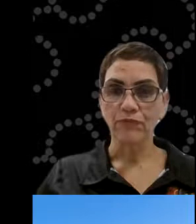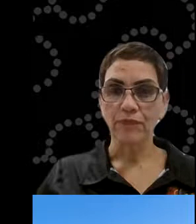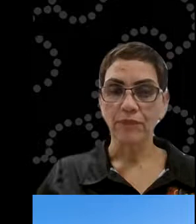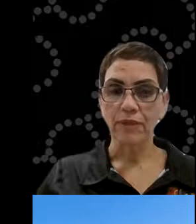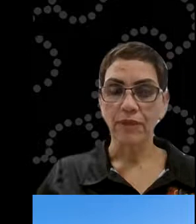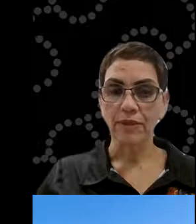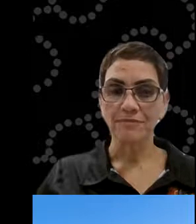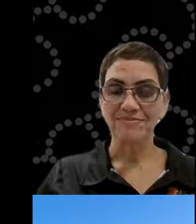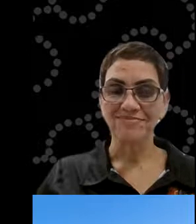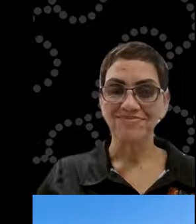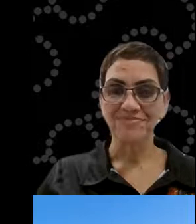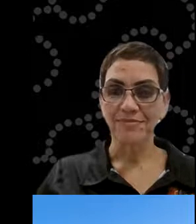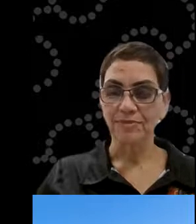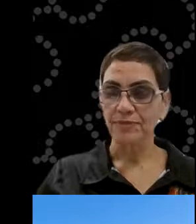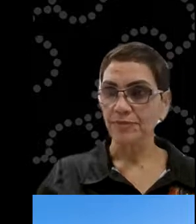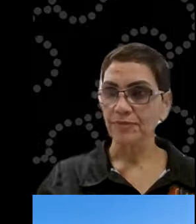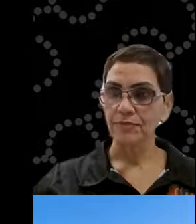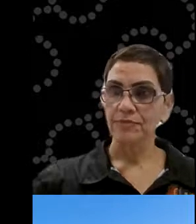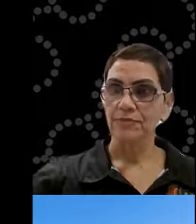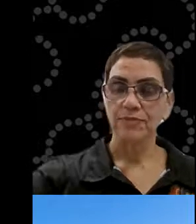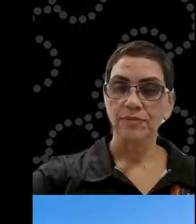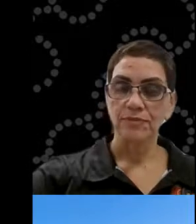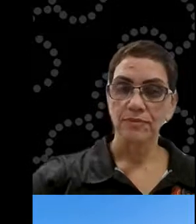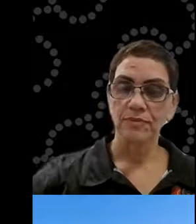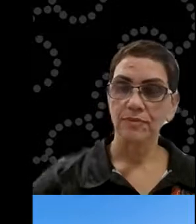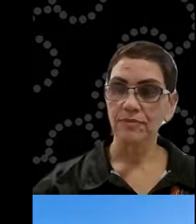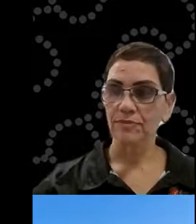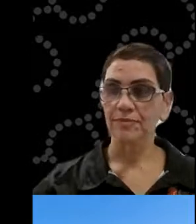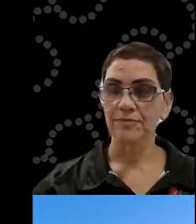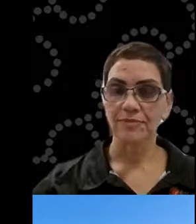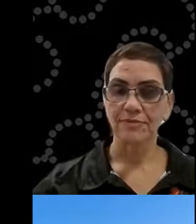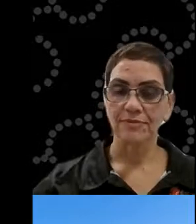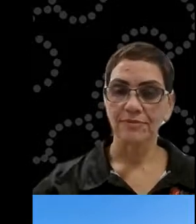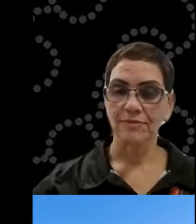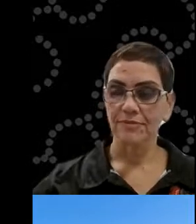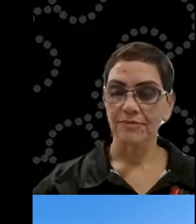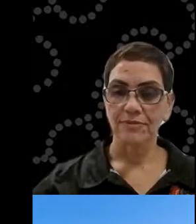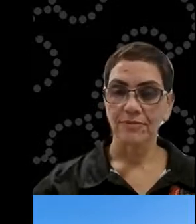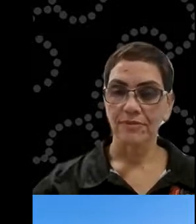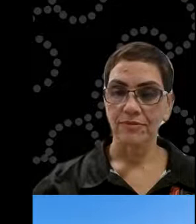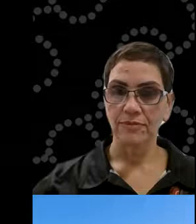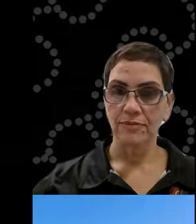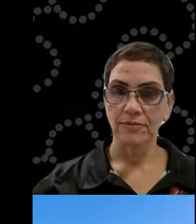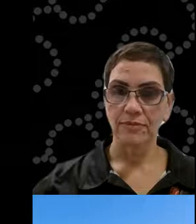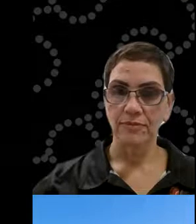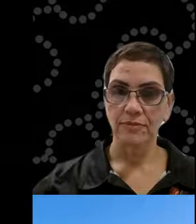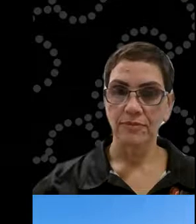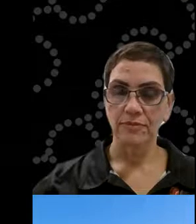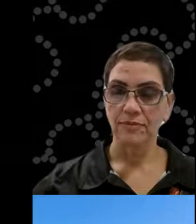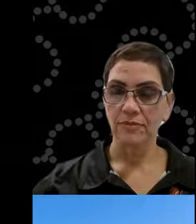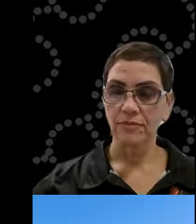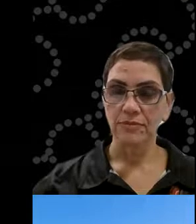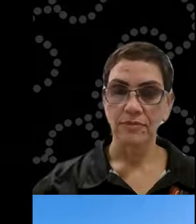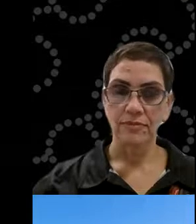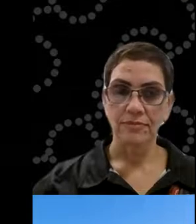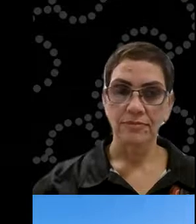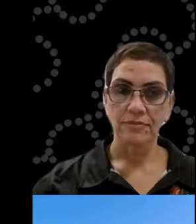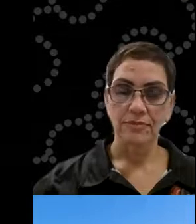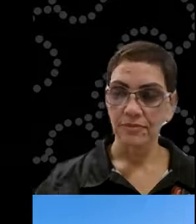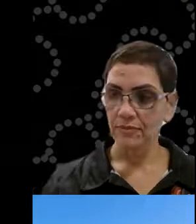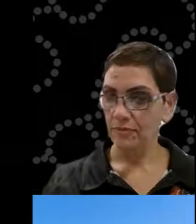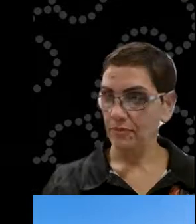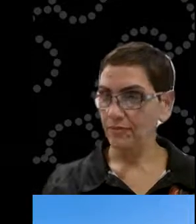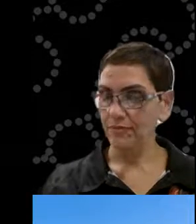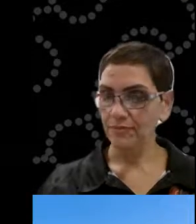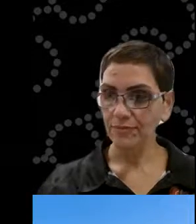Professor Roianne West is a Kalkadoon and Jakunde descendant and is the Chief Executive Officer of the Congress